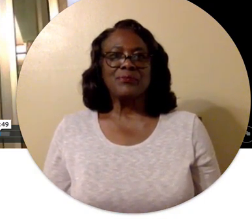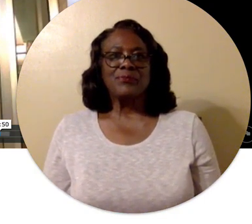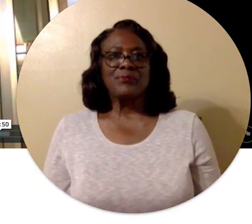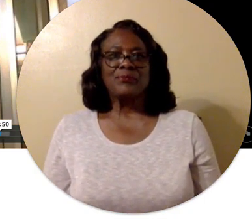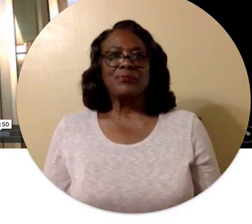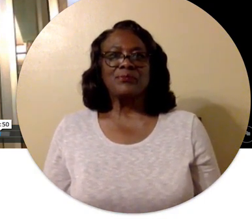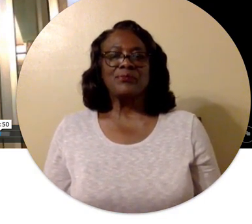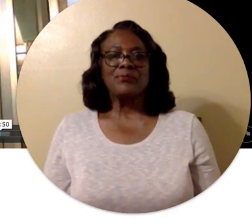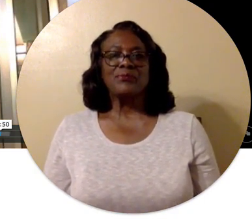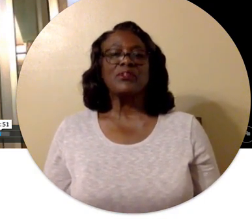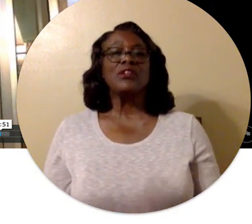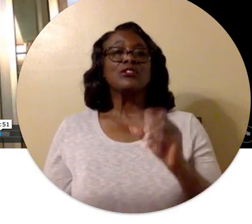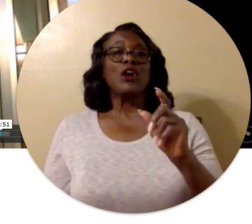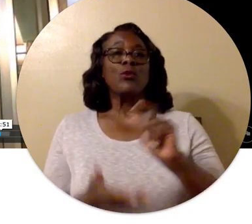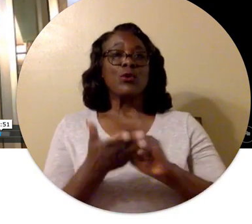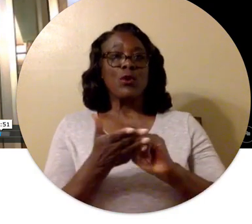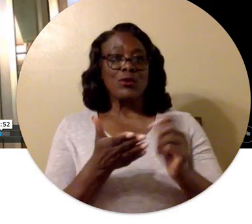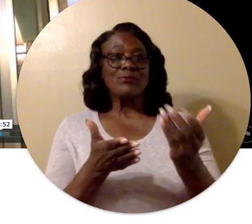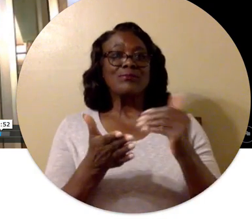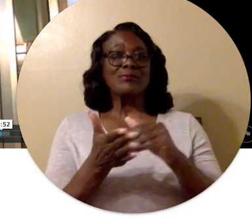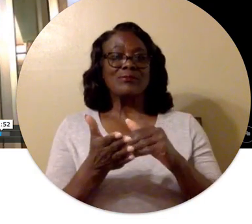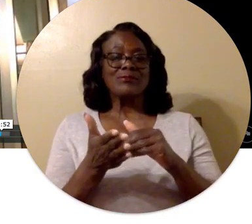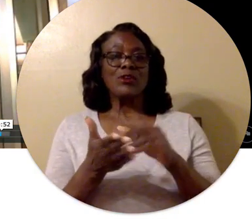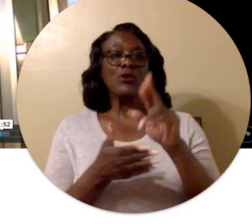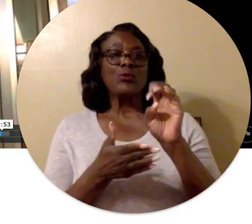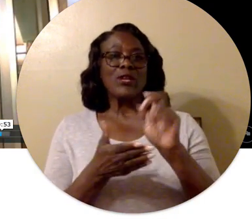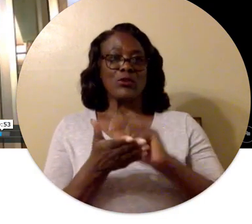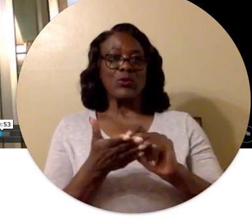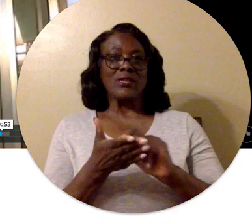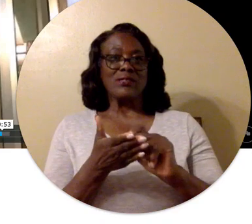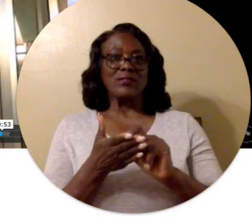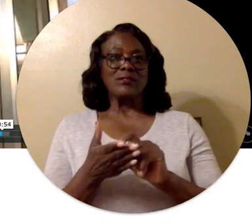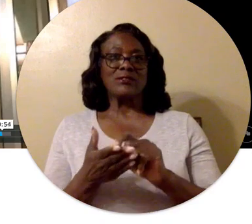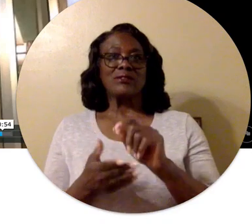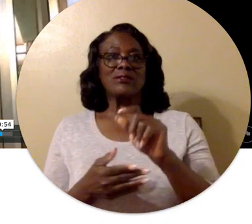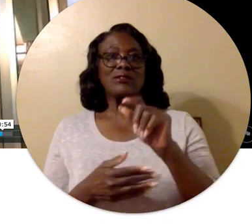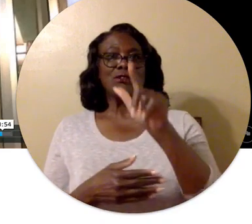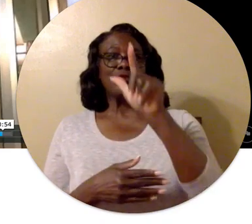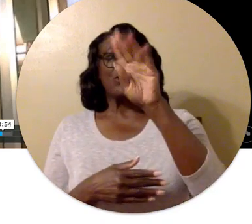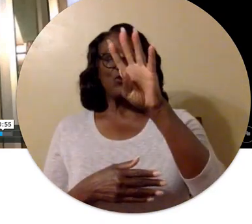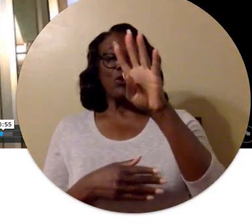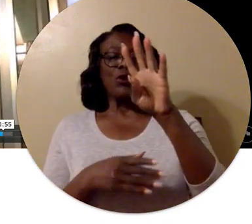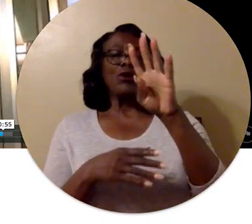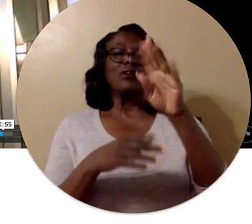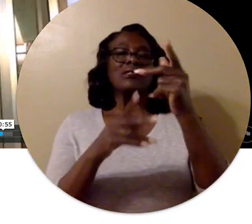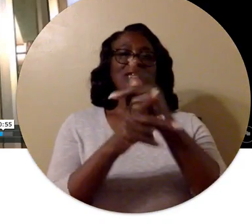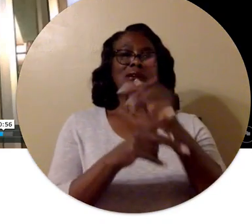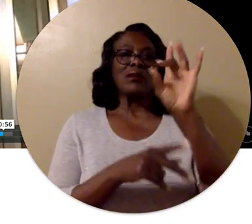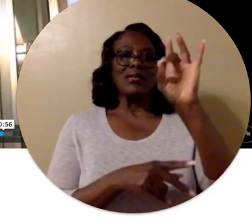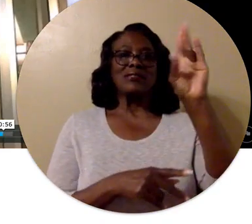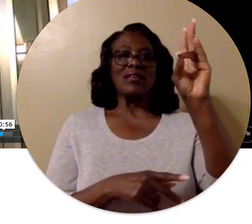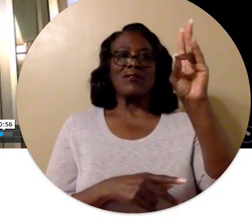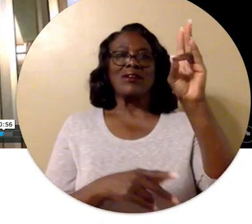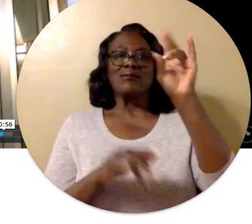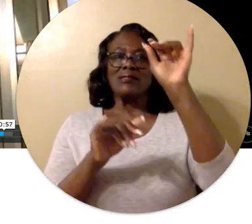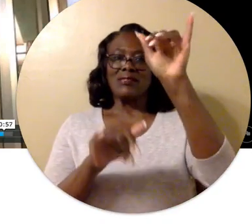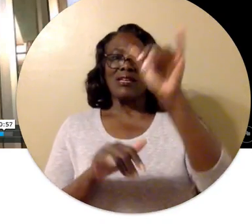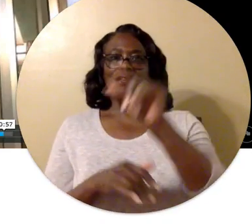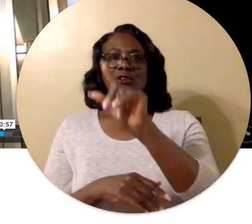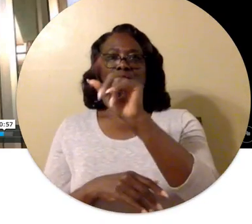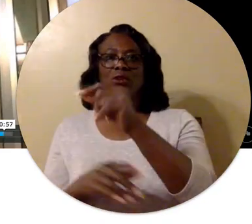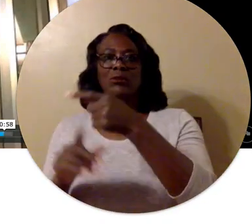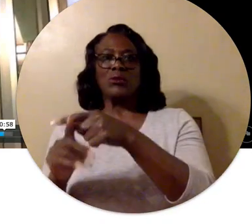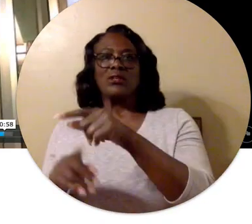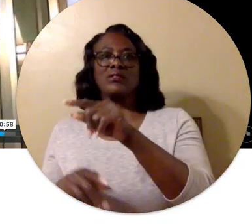All right, so we've rewritten our equation, 24 times 87. I've still got that here. 20 plus 4 is